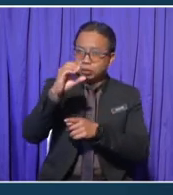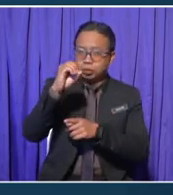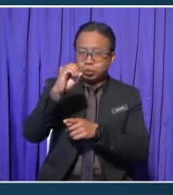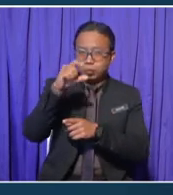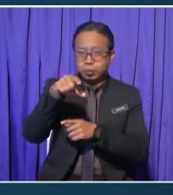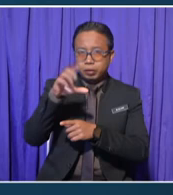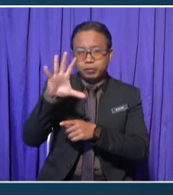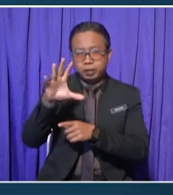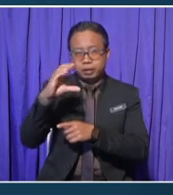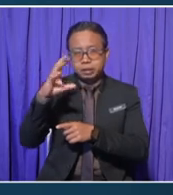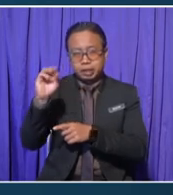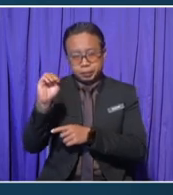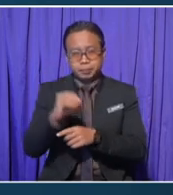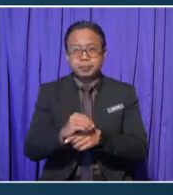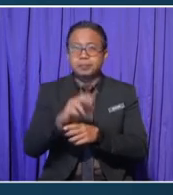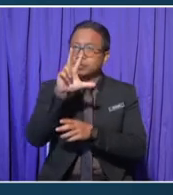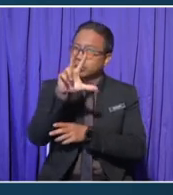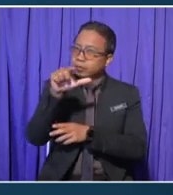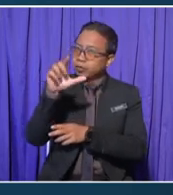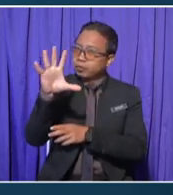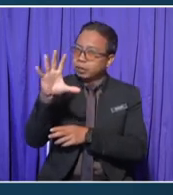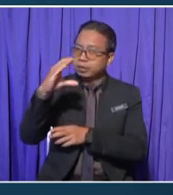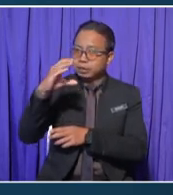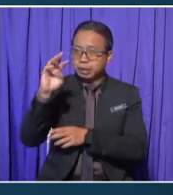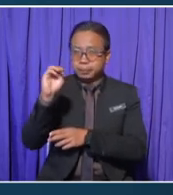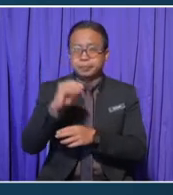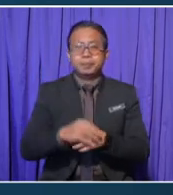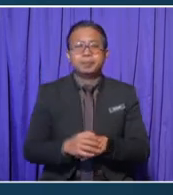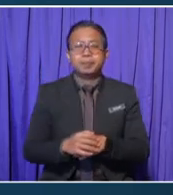centimeter, 3.5 centimeter.